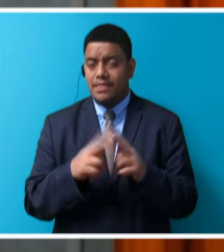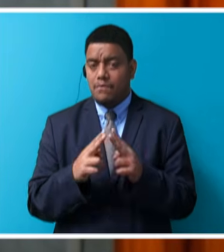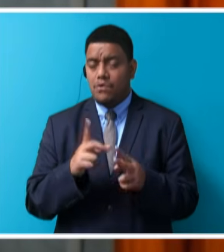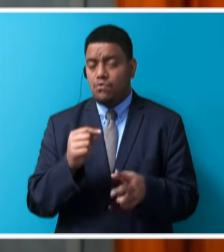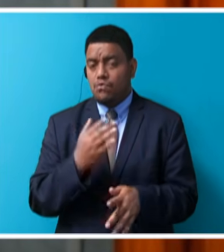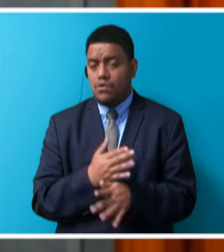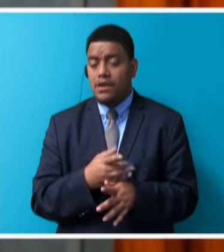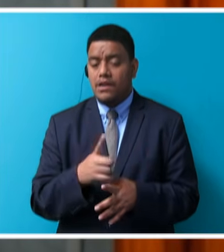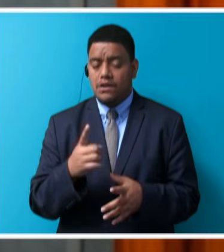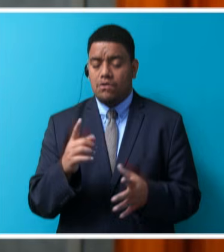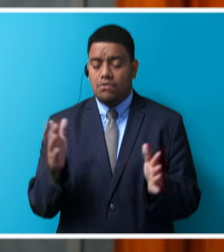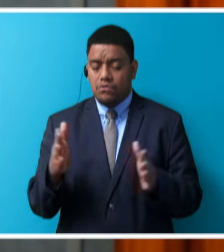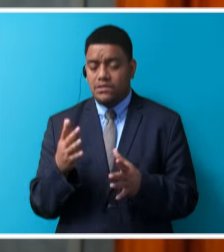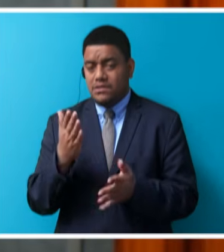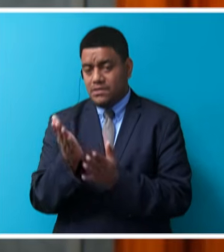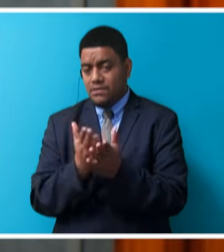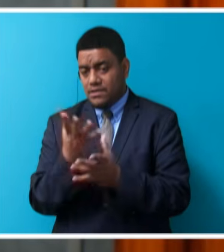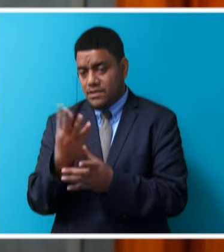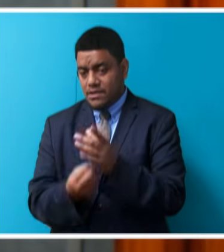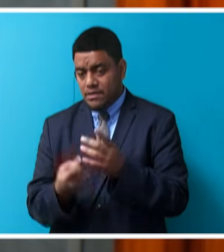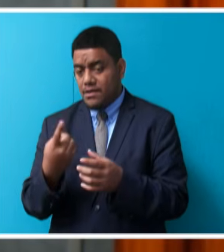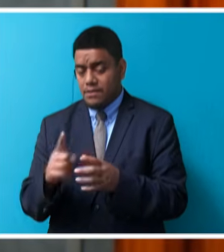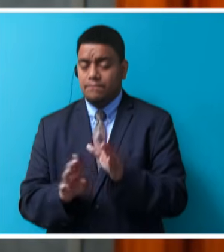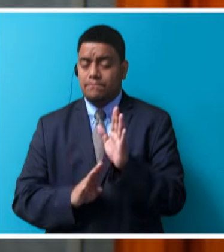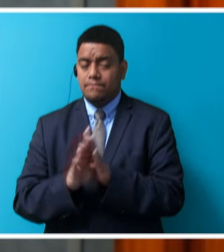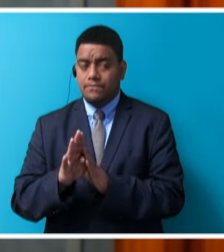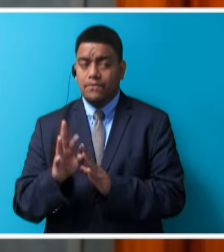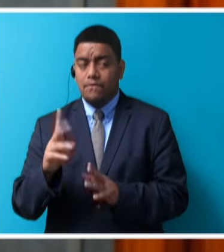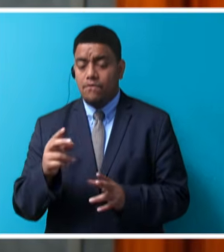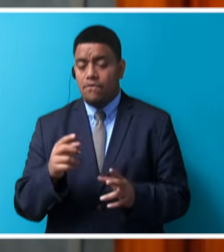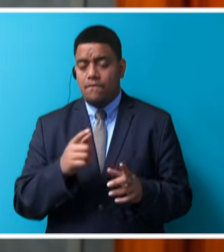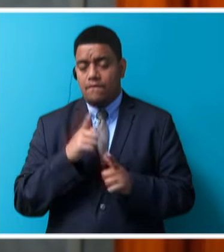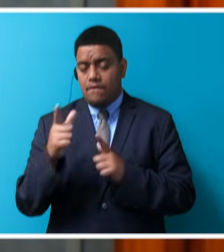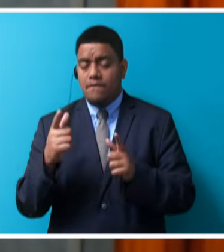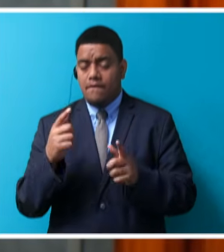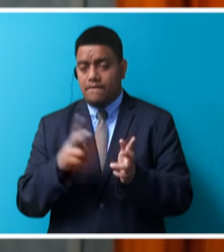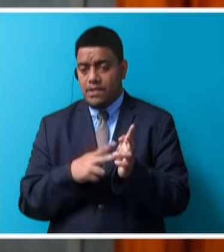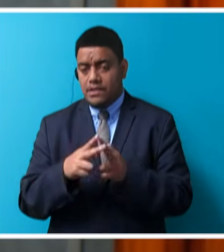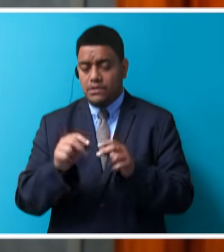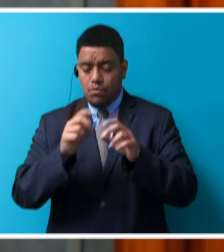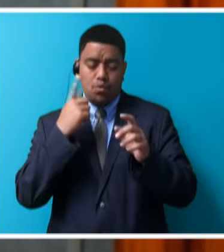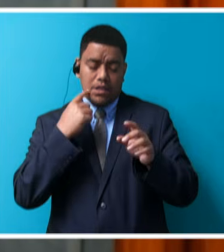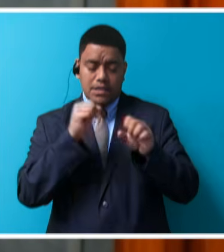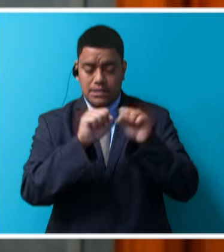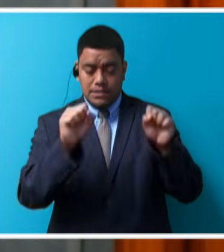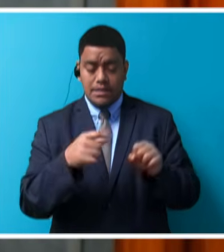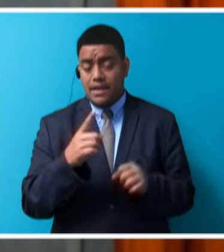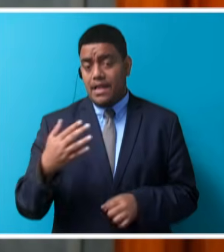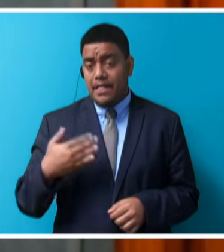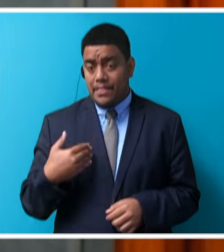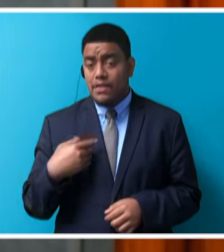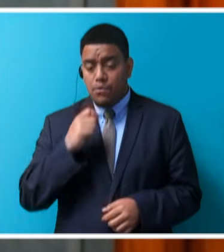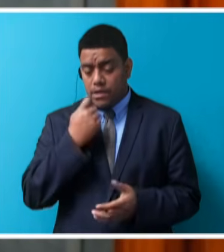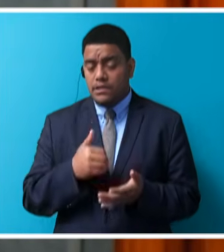service gaps, and improve reliability and resilience of rural water systems. The health sector allocation will